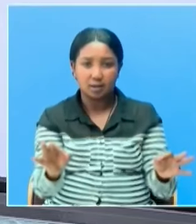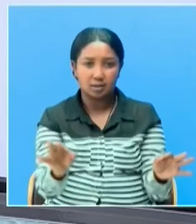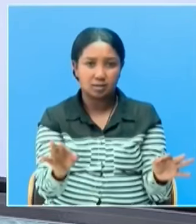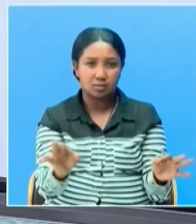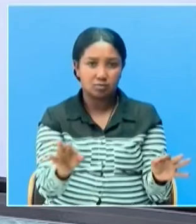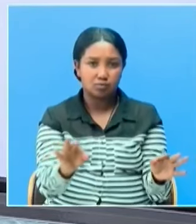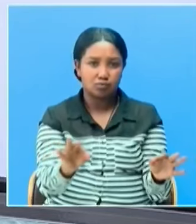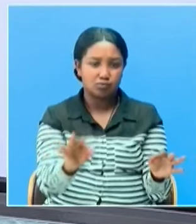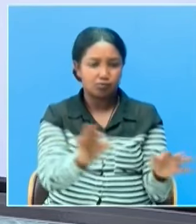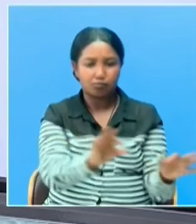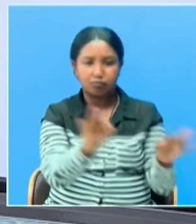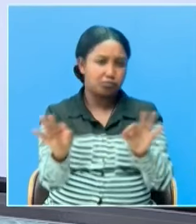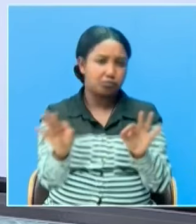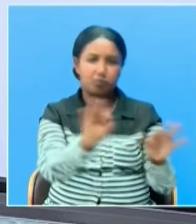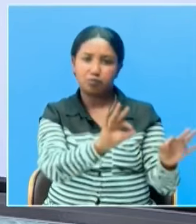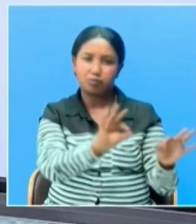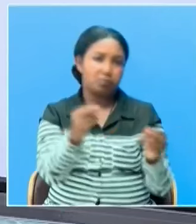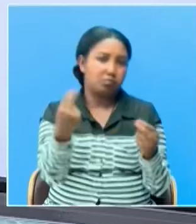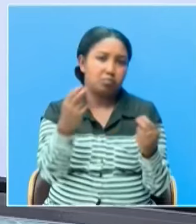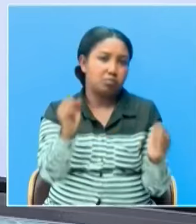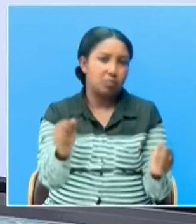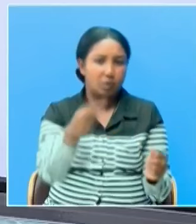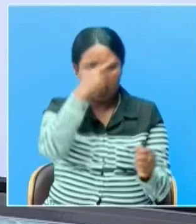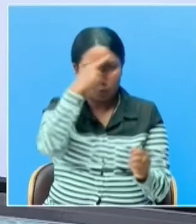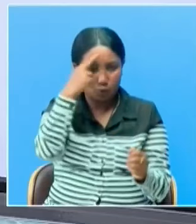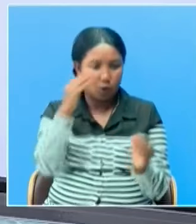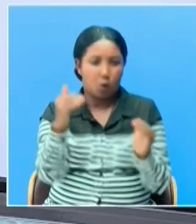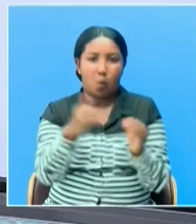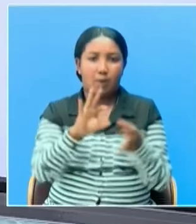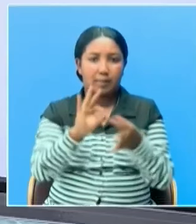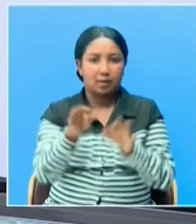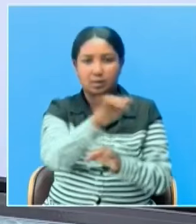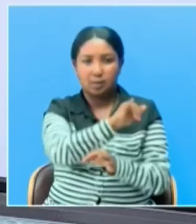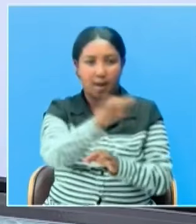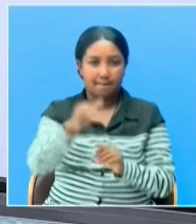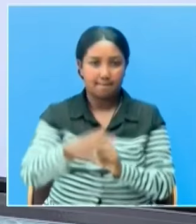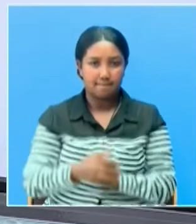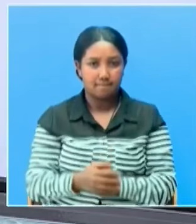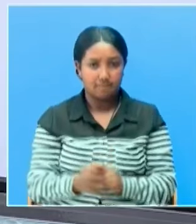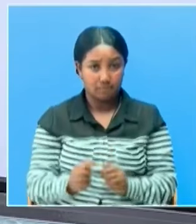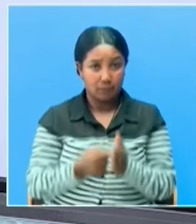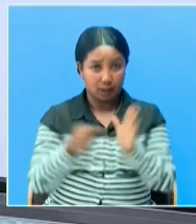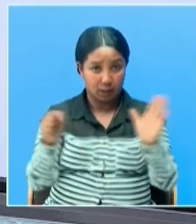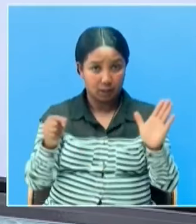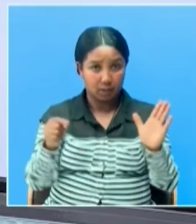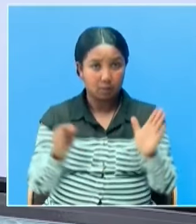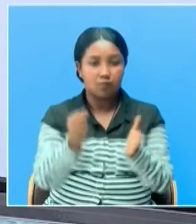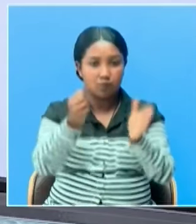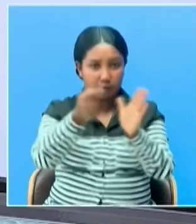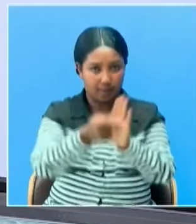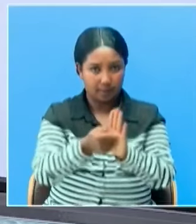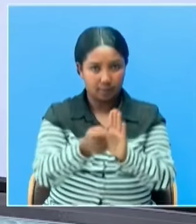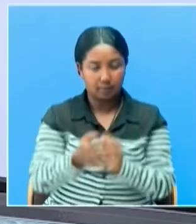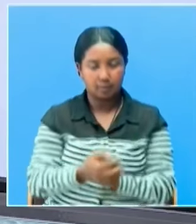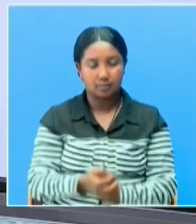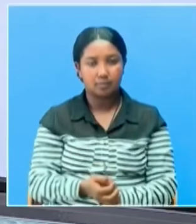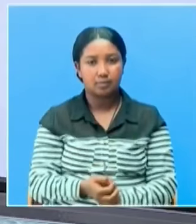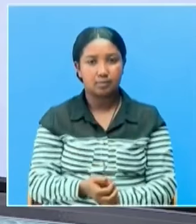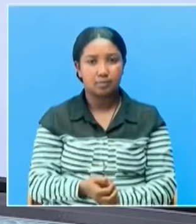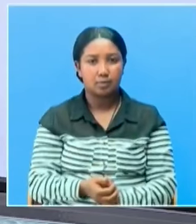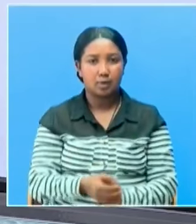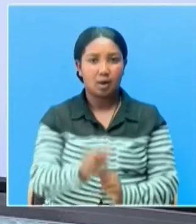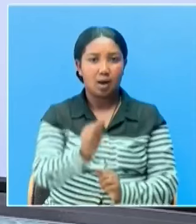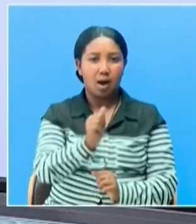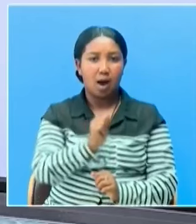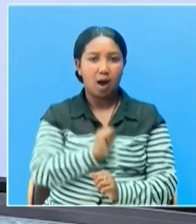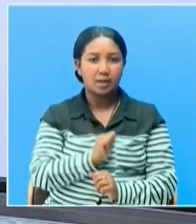We have to use either of them because they have equal meaning. Is it clear? For example here, I